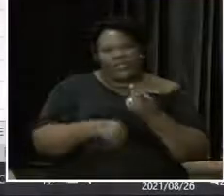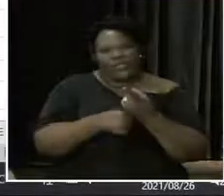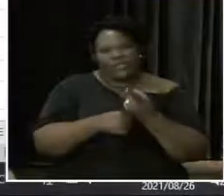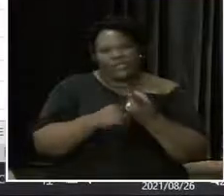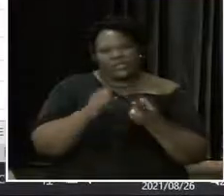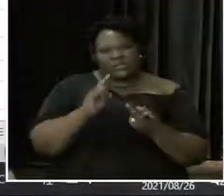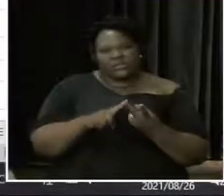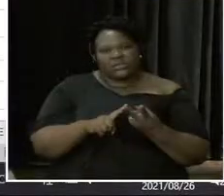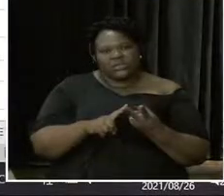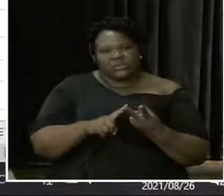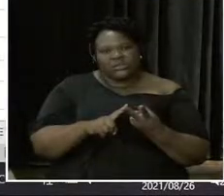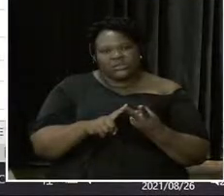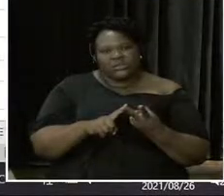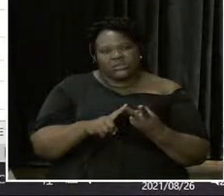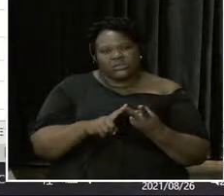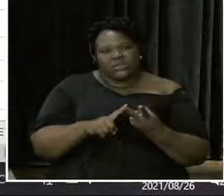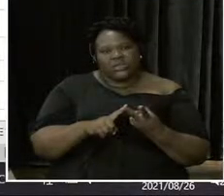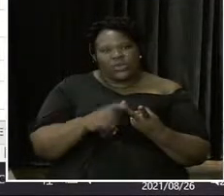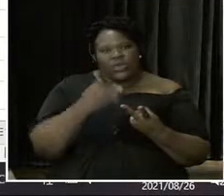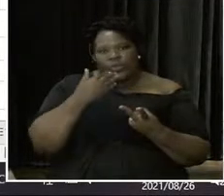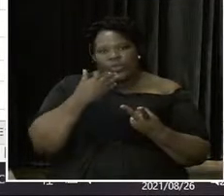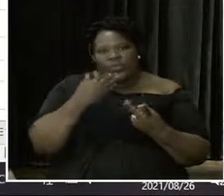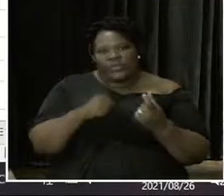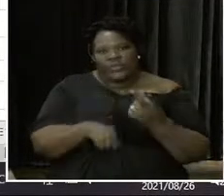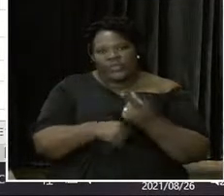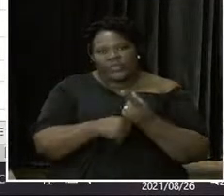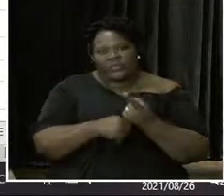Who else is for?